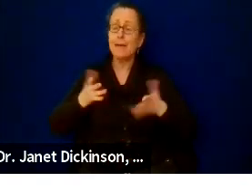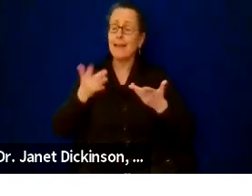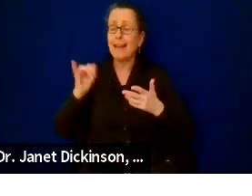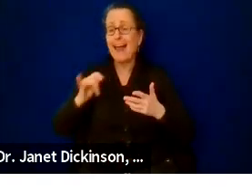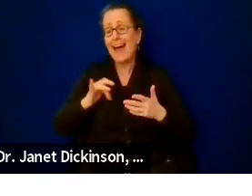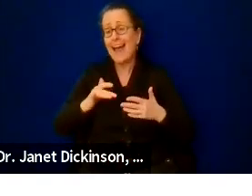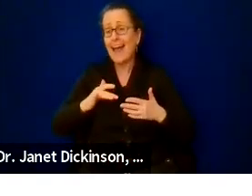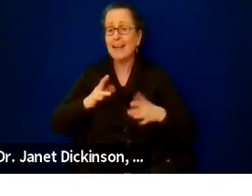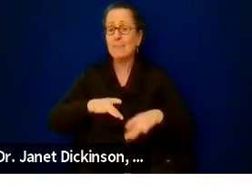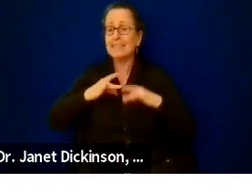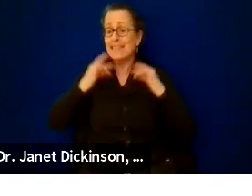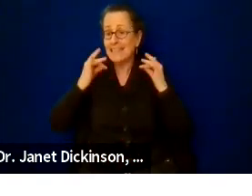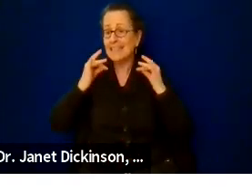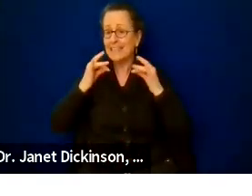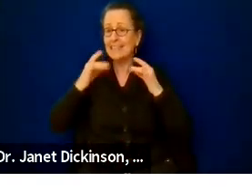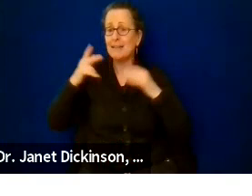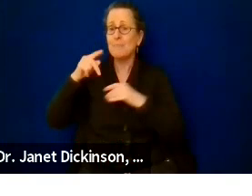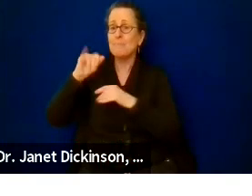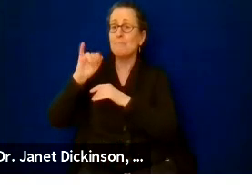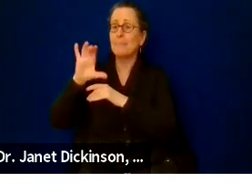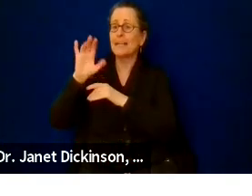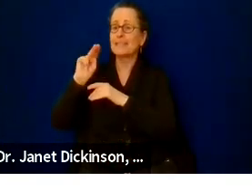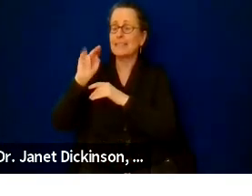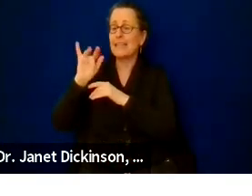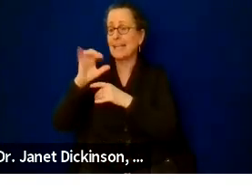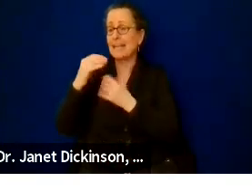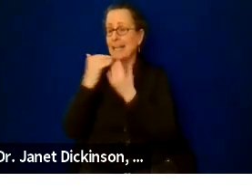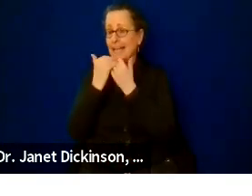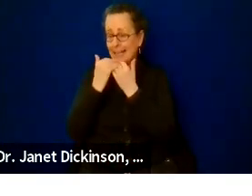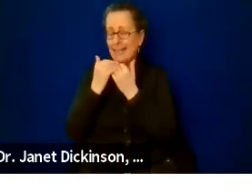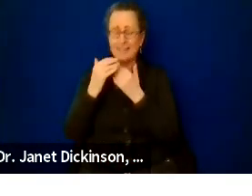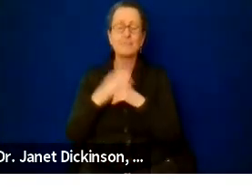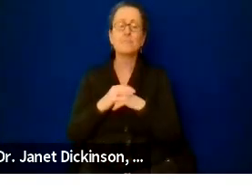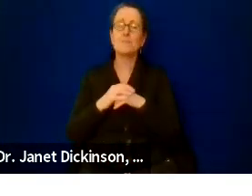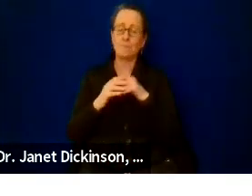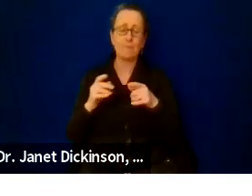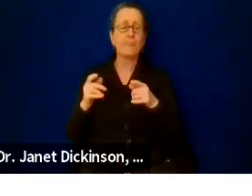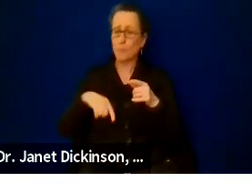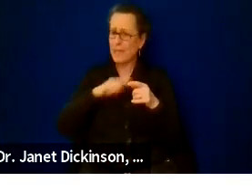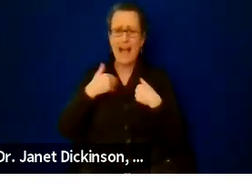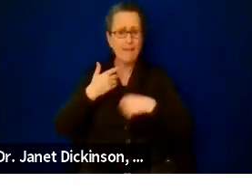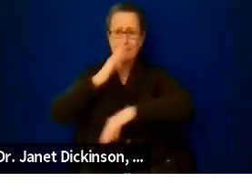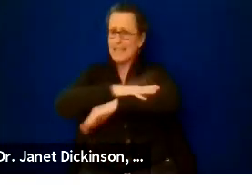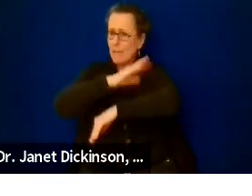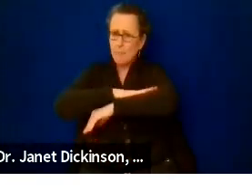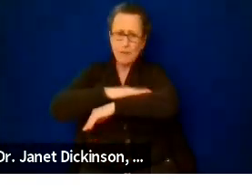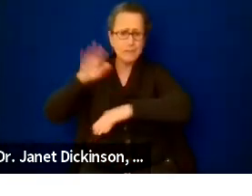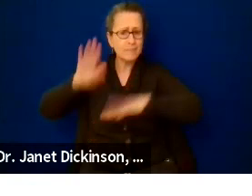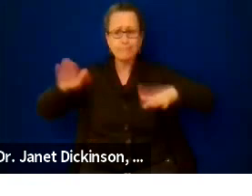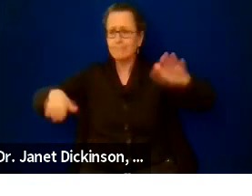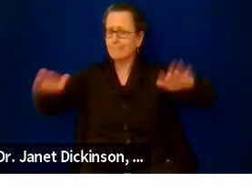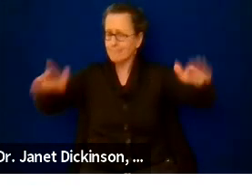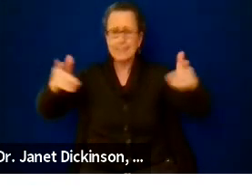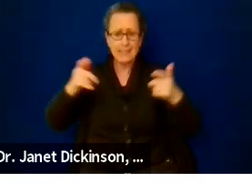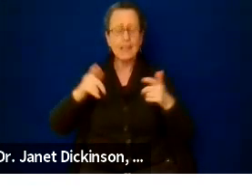and be outside and use the picnic tables that have been placed on our playground. Our PTO just also